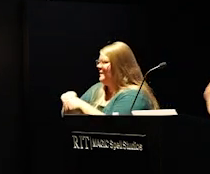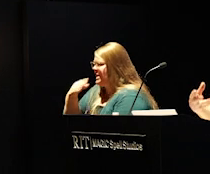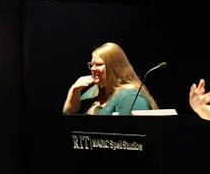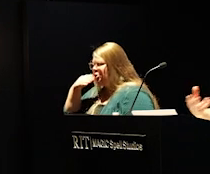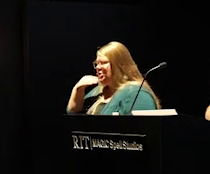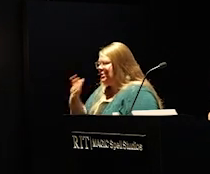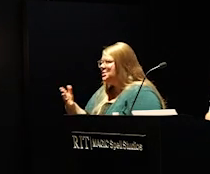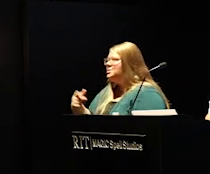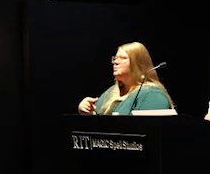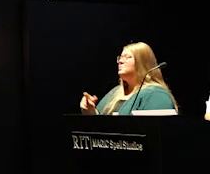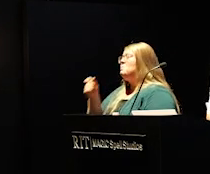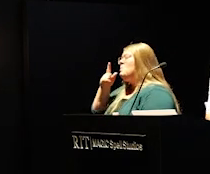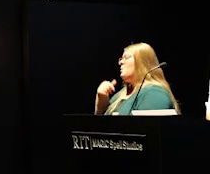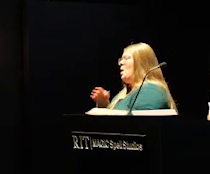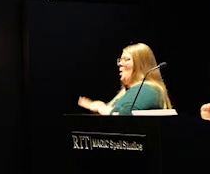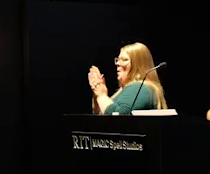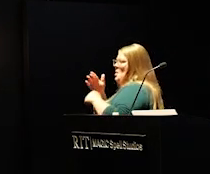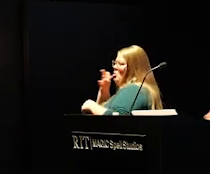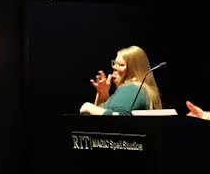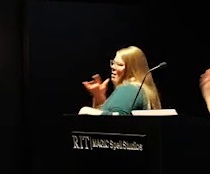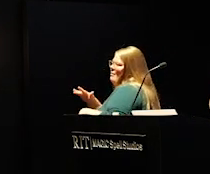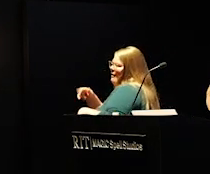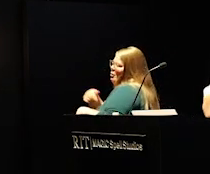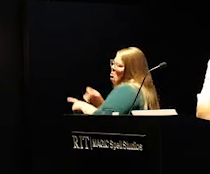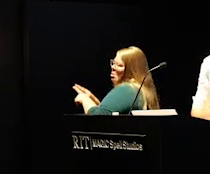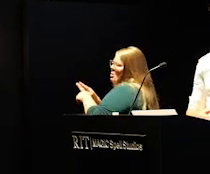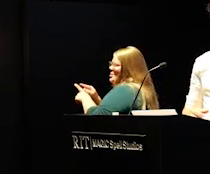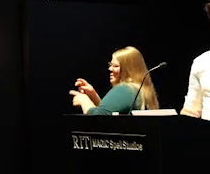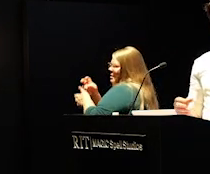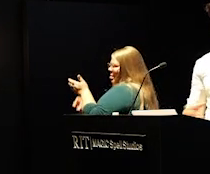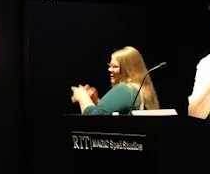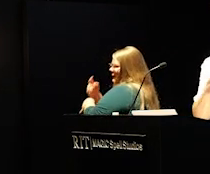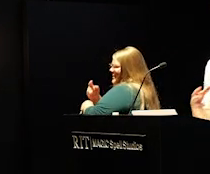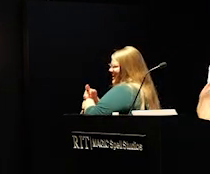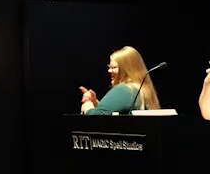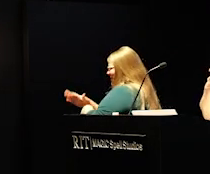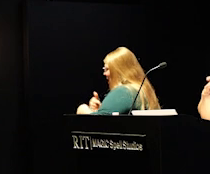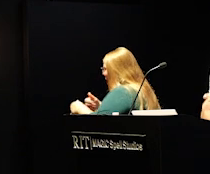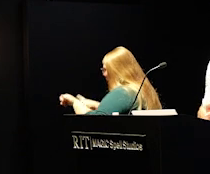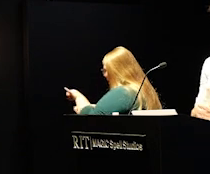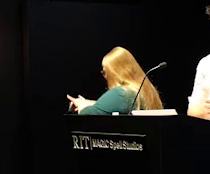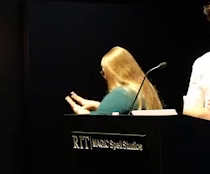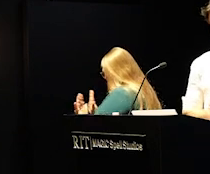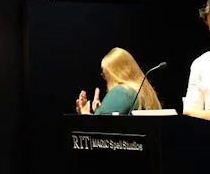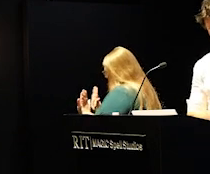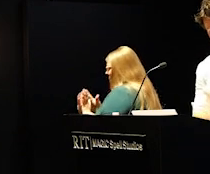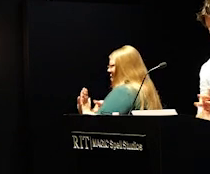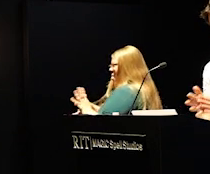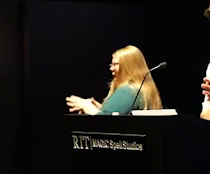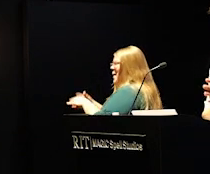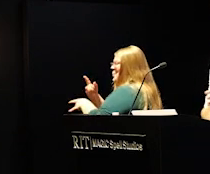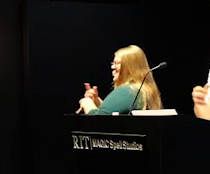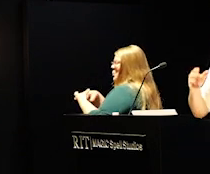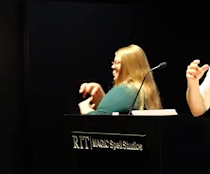I became an opening good luck, I also became like a cocktail guy. It's not so much part of this, but I really got into and really like making